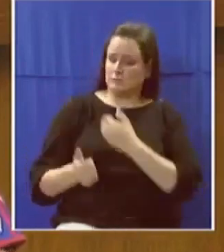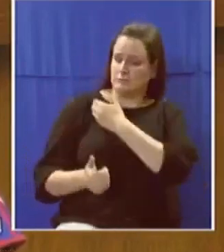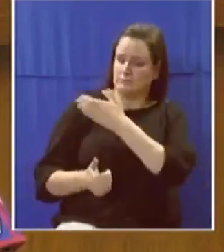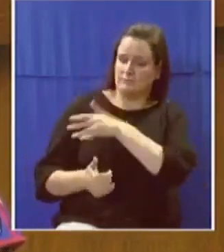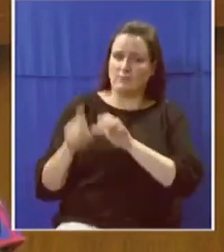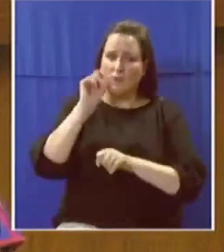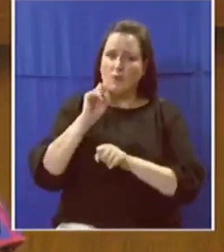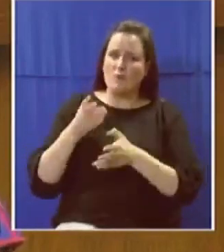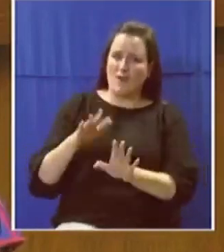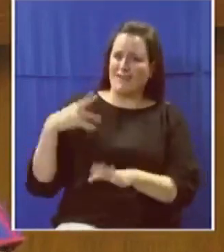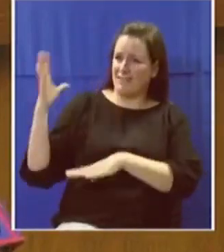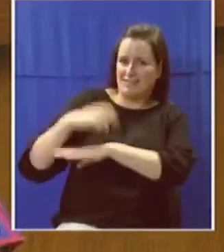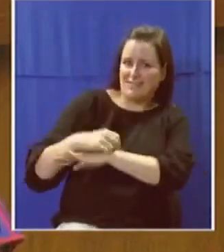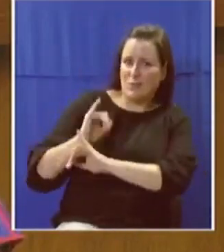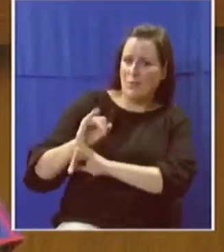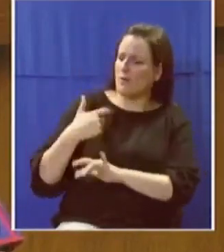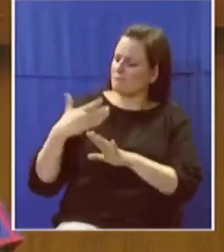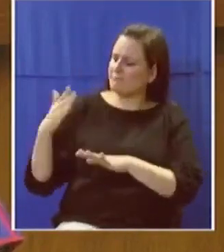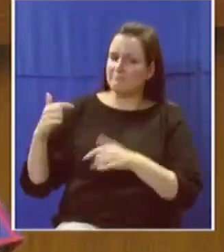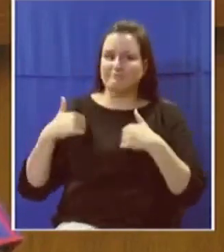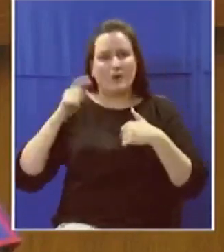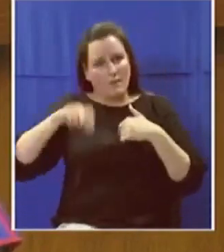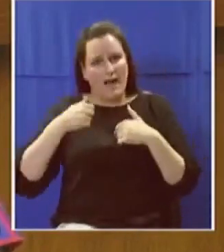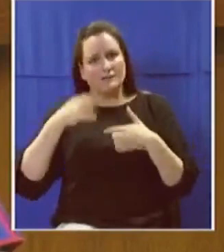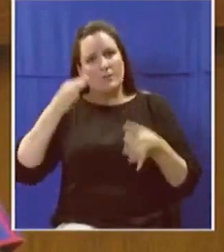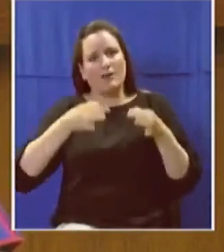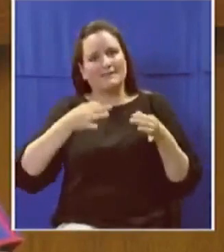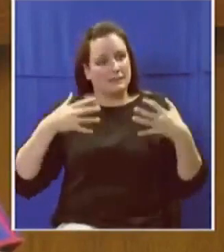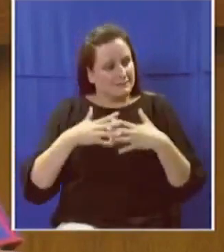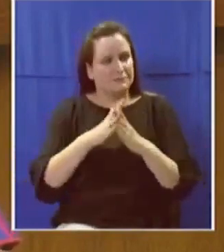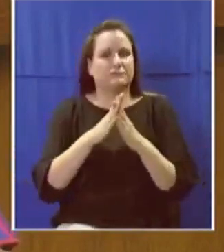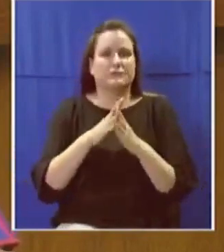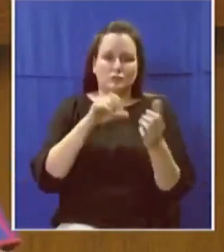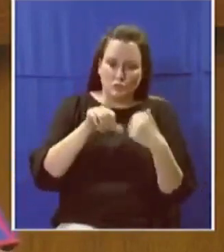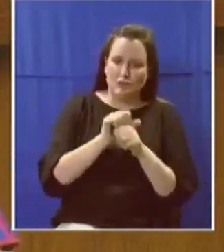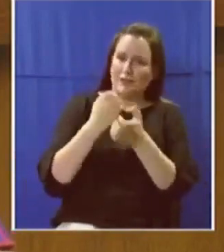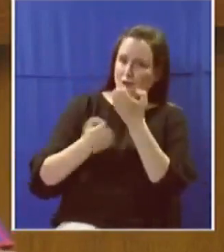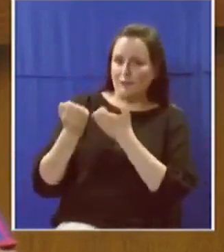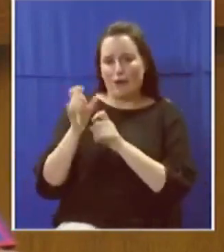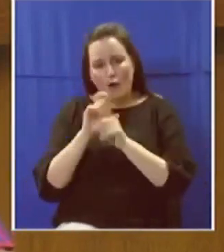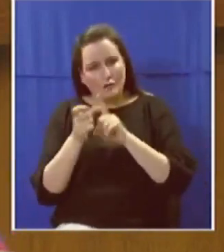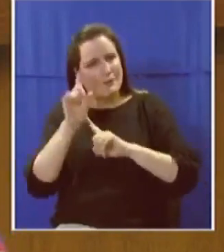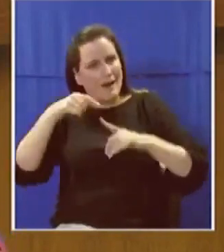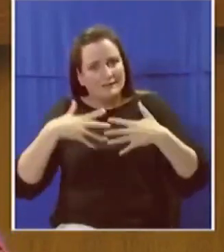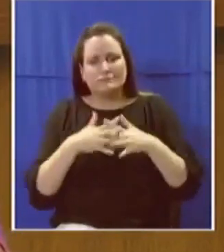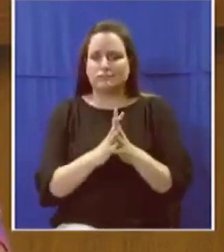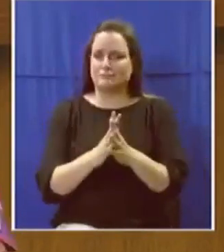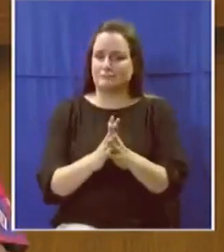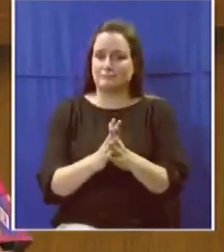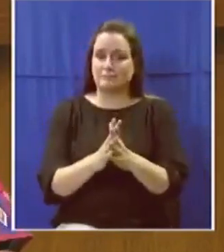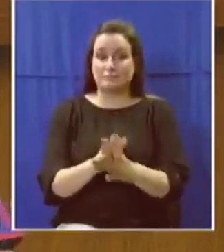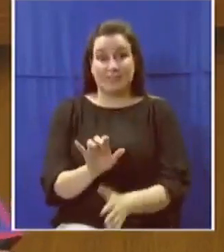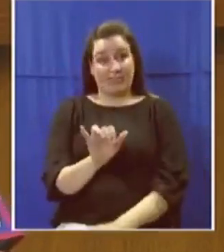neo-colonialism, Africa had to be united politically, economically, socially, and culturally. It is for that